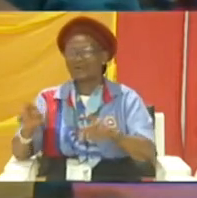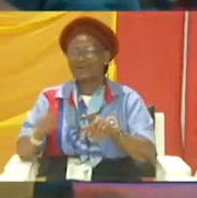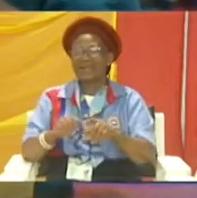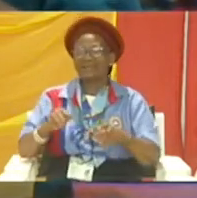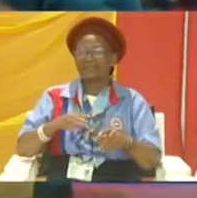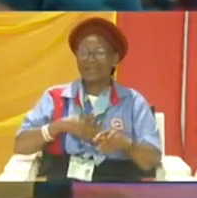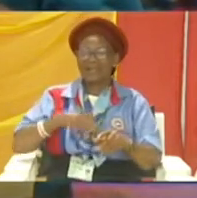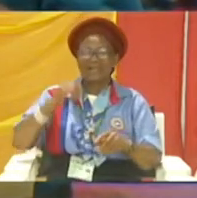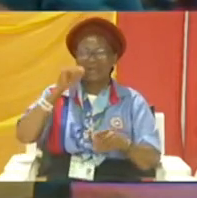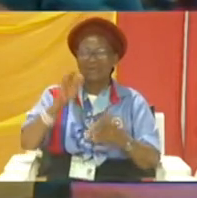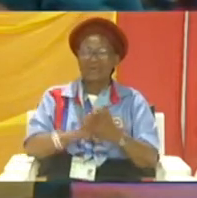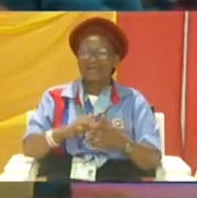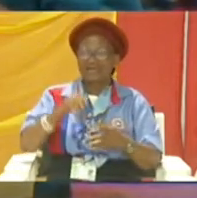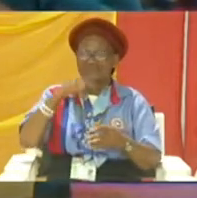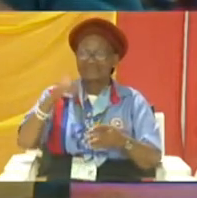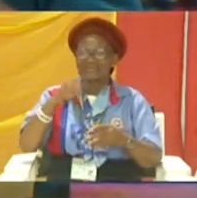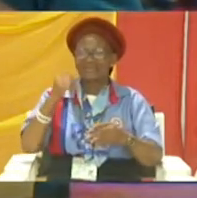he